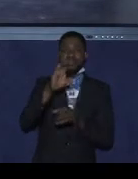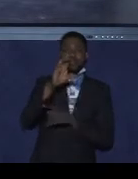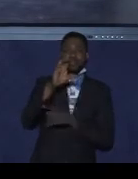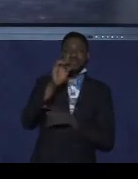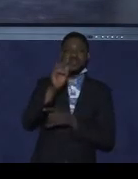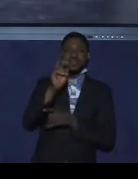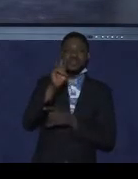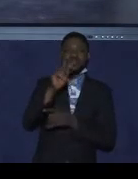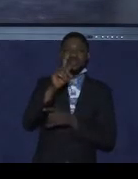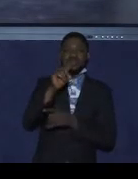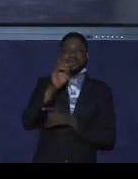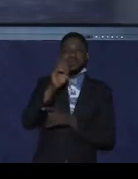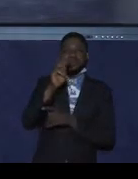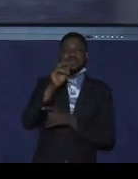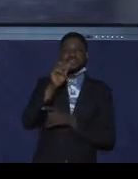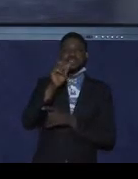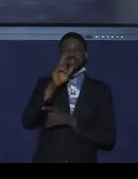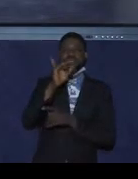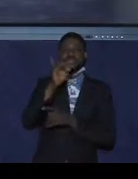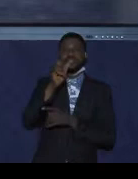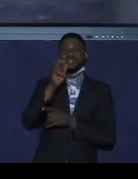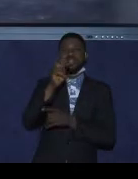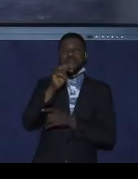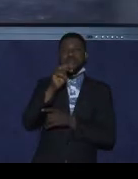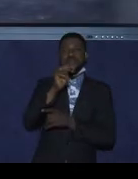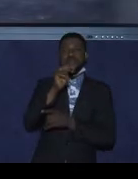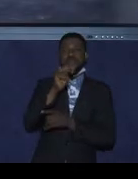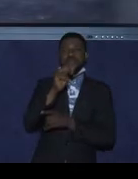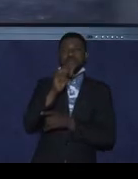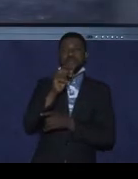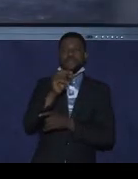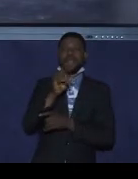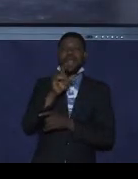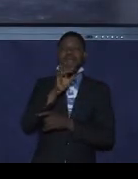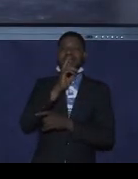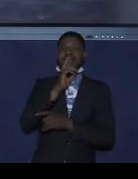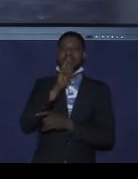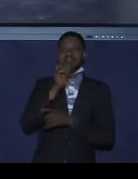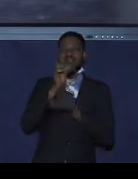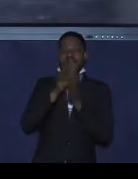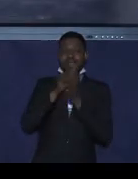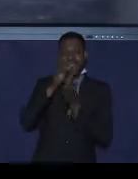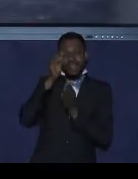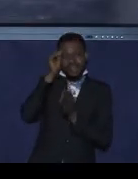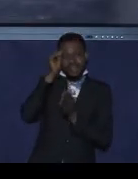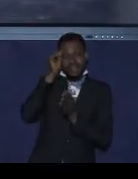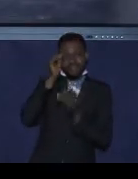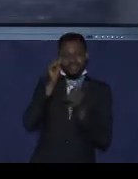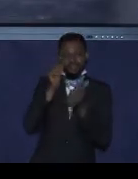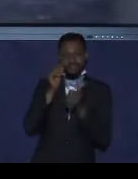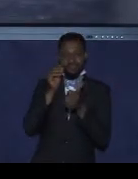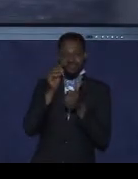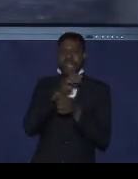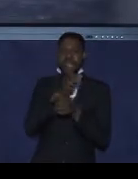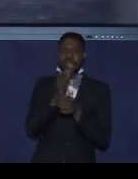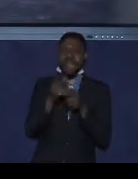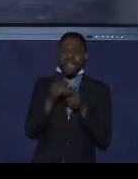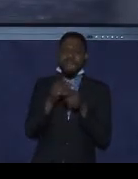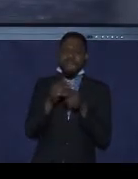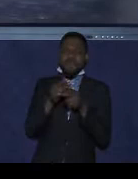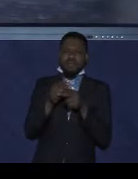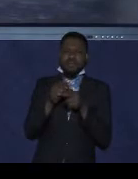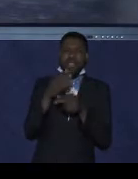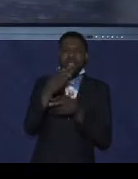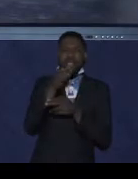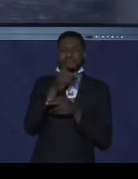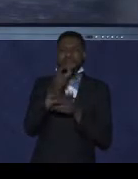as centenarian. They are known as what? Centenarian. Are you learning? Good. A